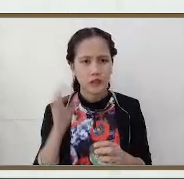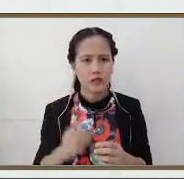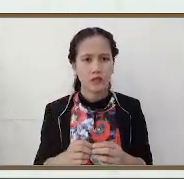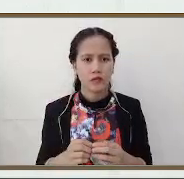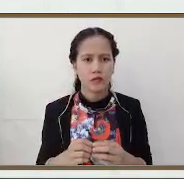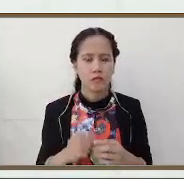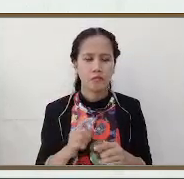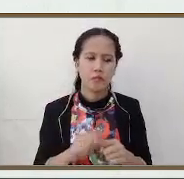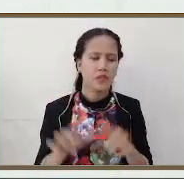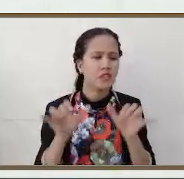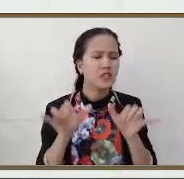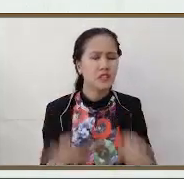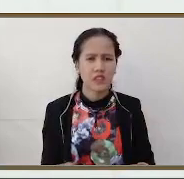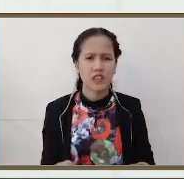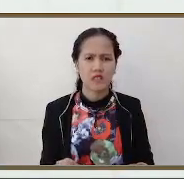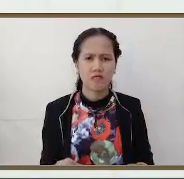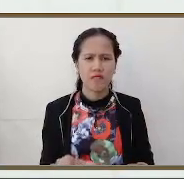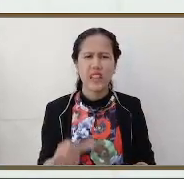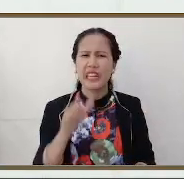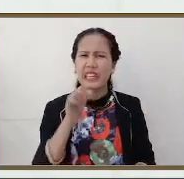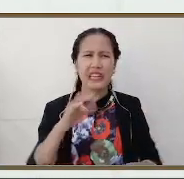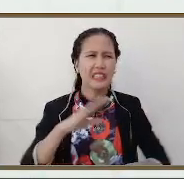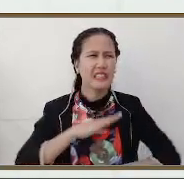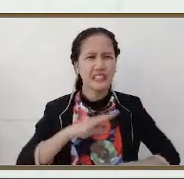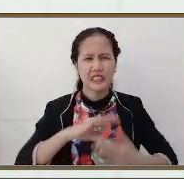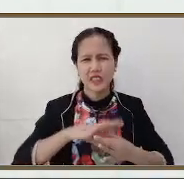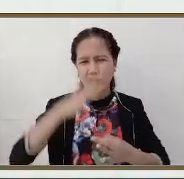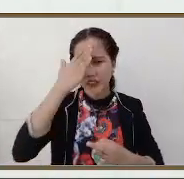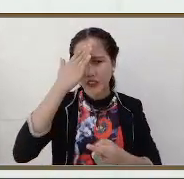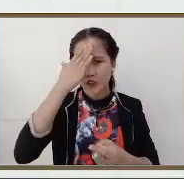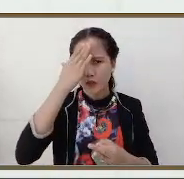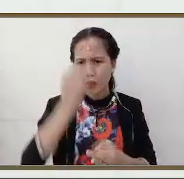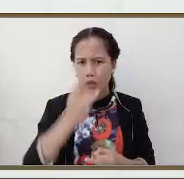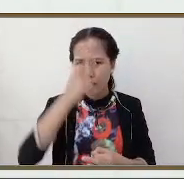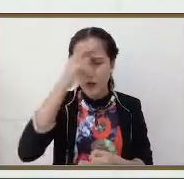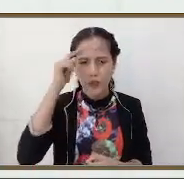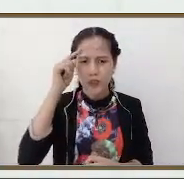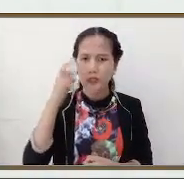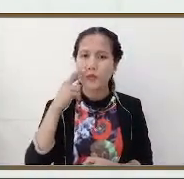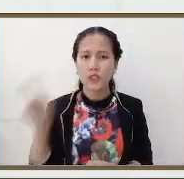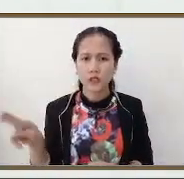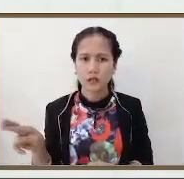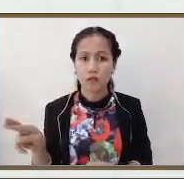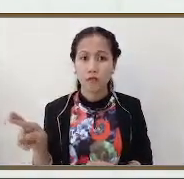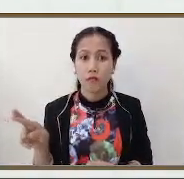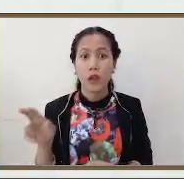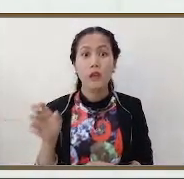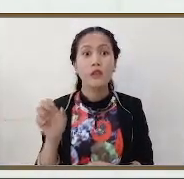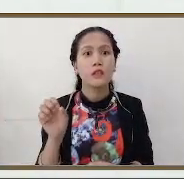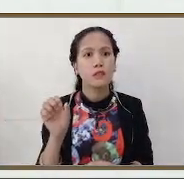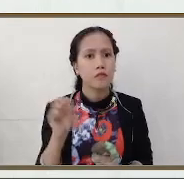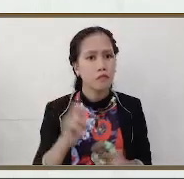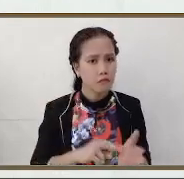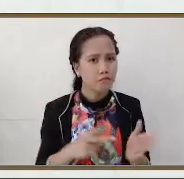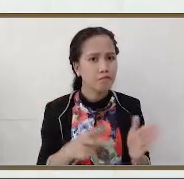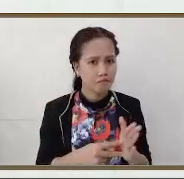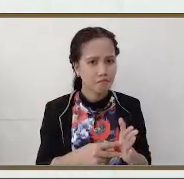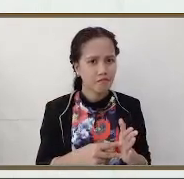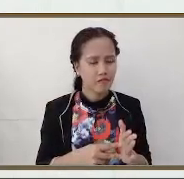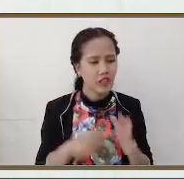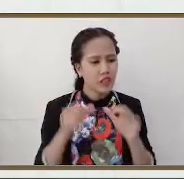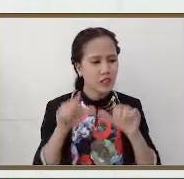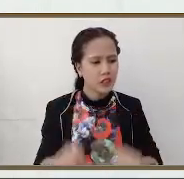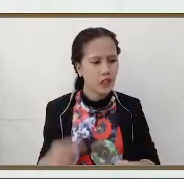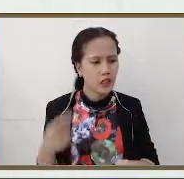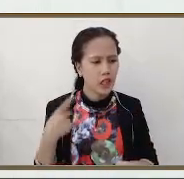they reject the knowledge. Ibig sabihin, mga kapatid, pwedeng may nakakarating sa atin, pero pwede pa rin mag-lack